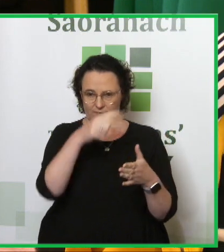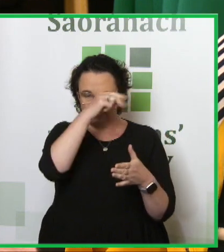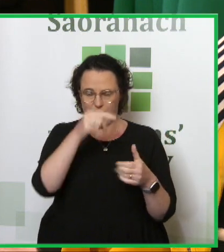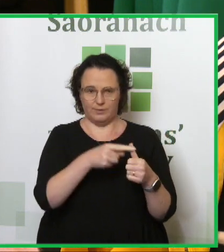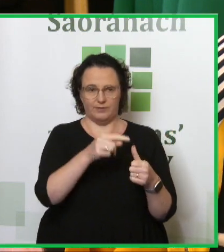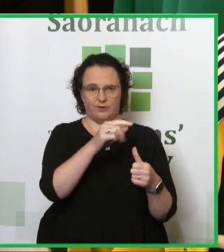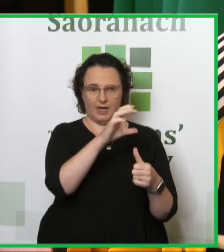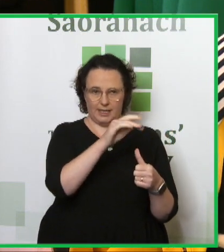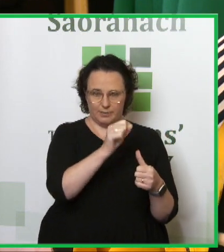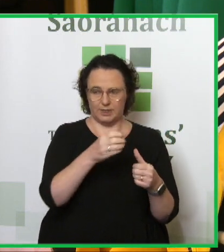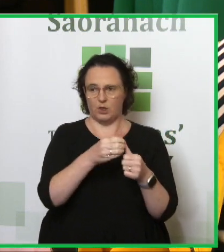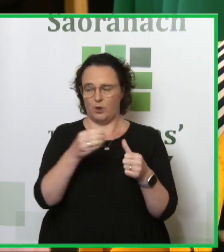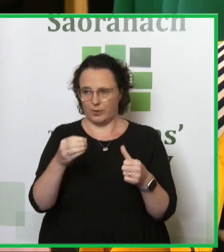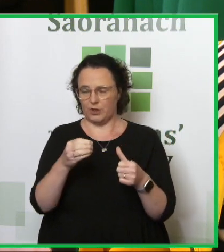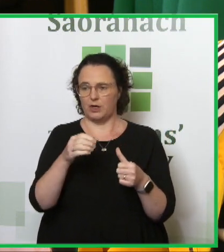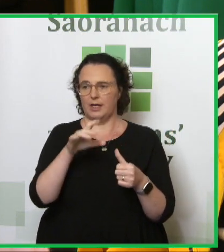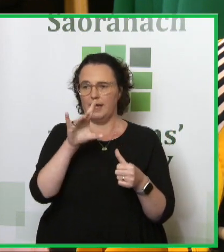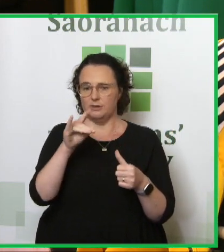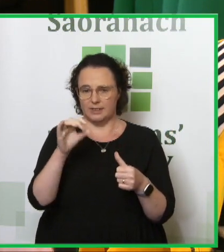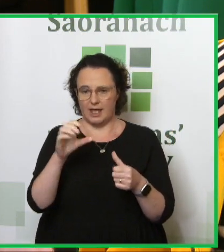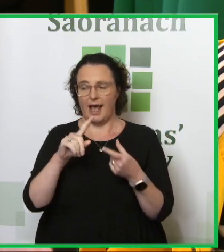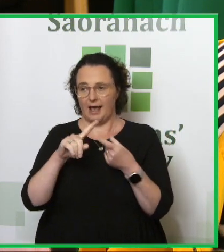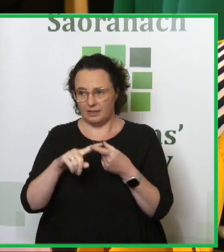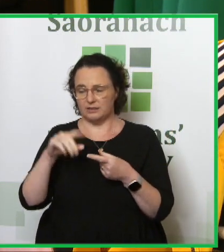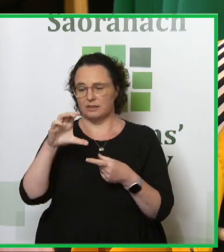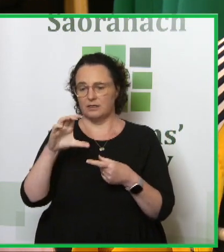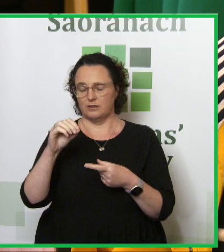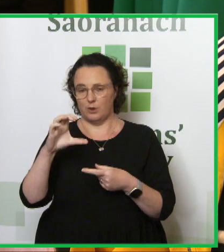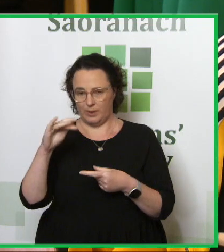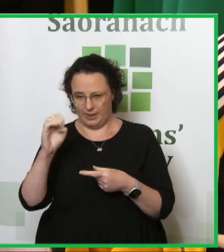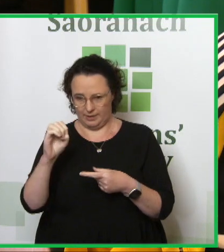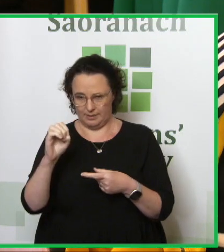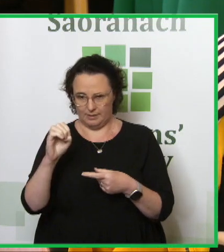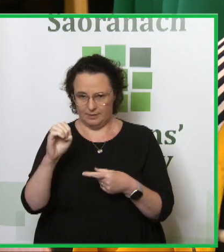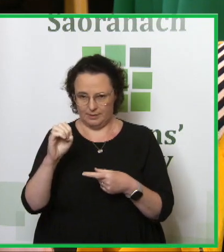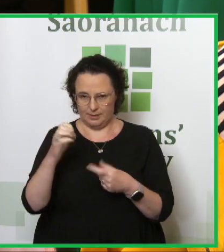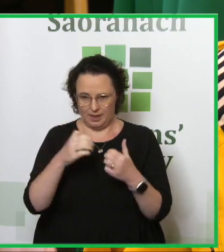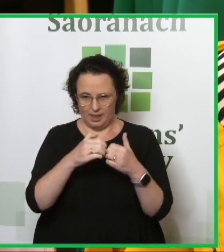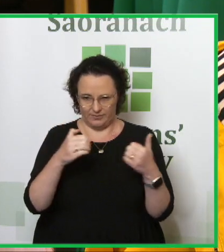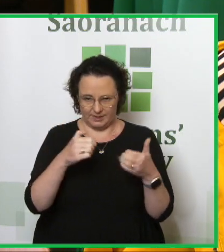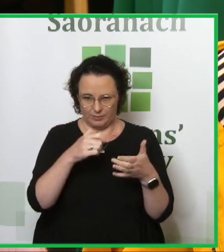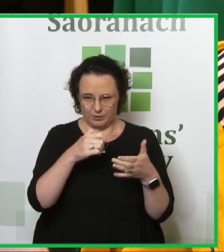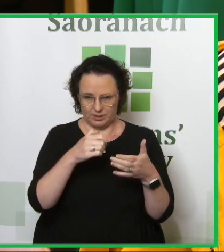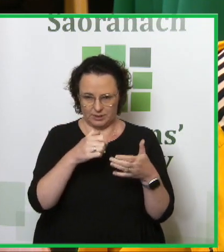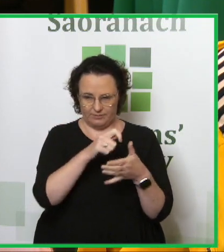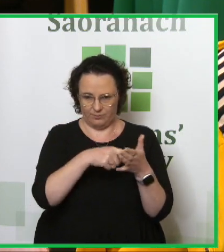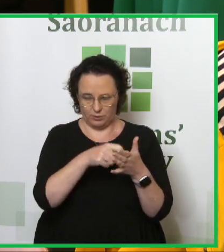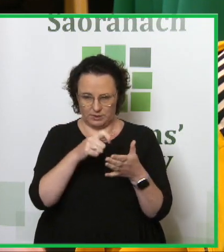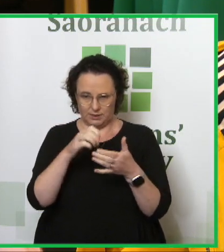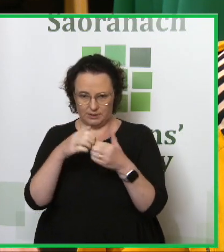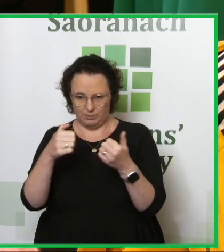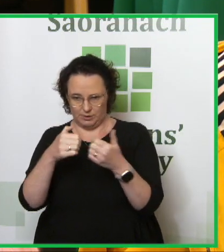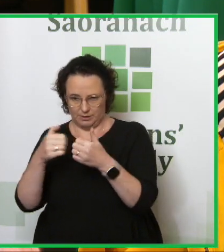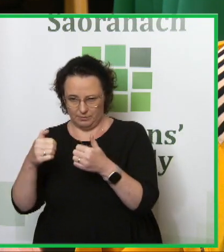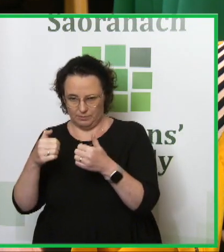hallucinogenic substances. And cocaine at this stage, yeah. And cocaine. What exactly would that entail? And